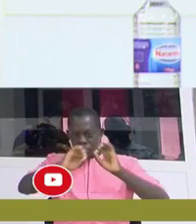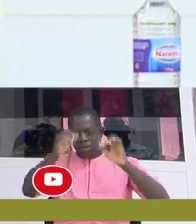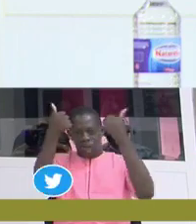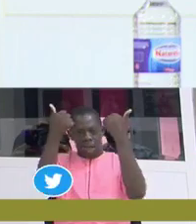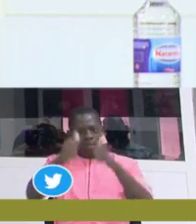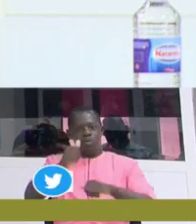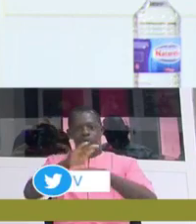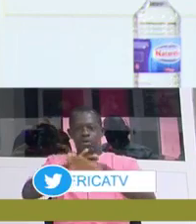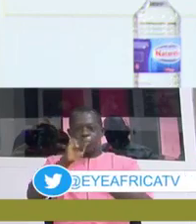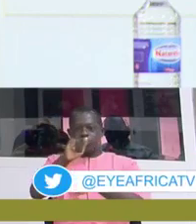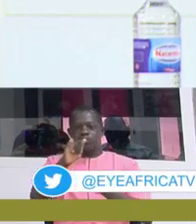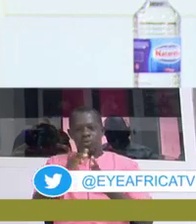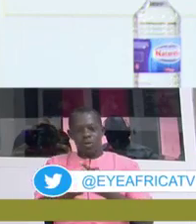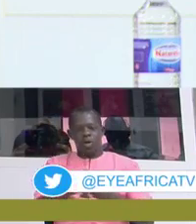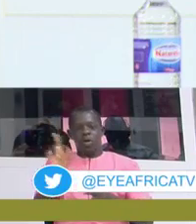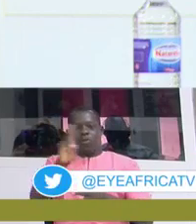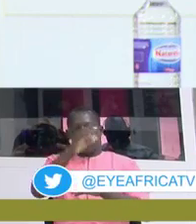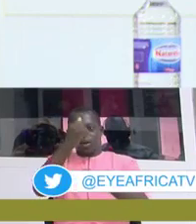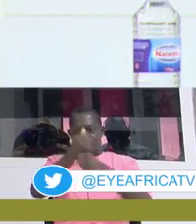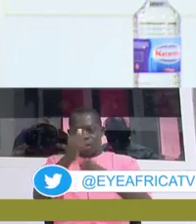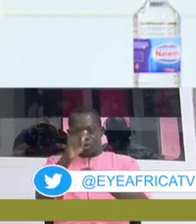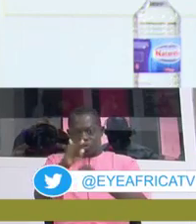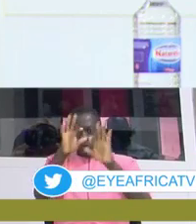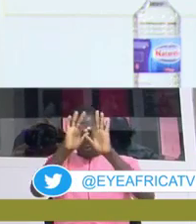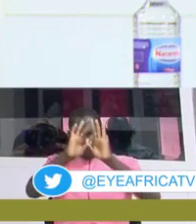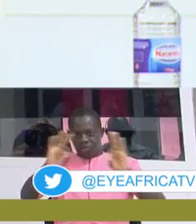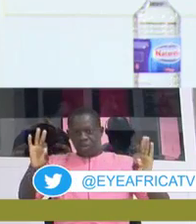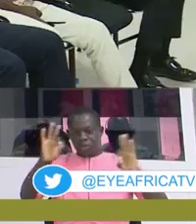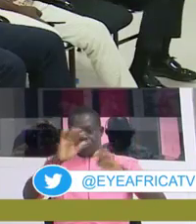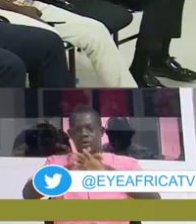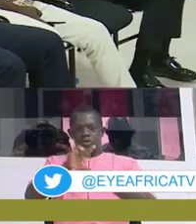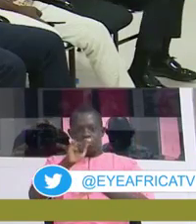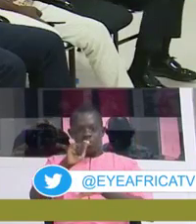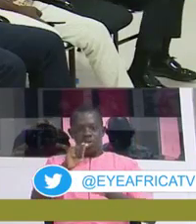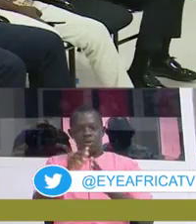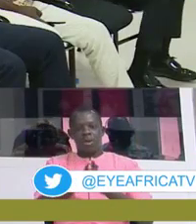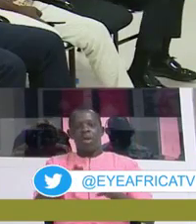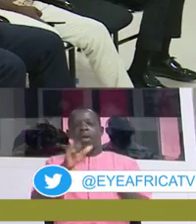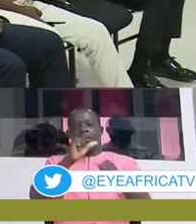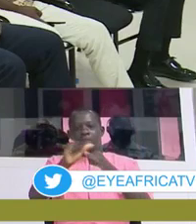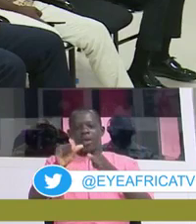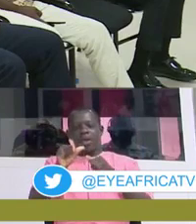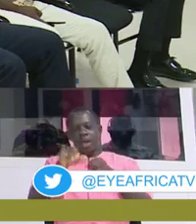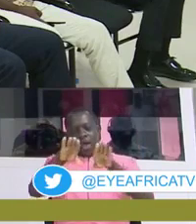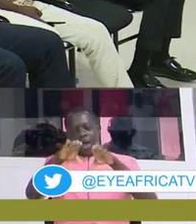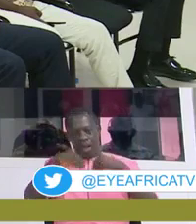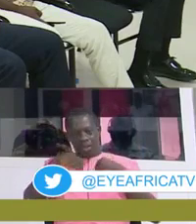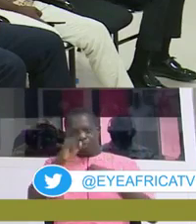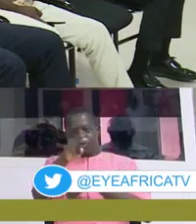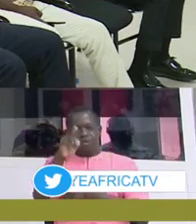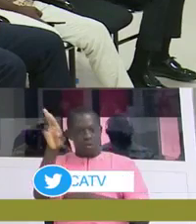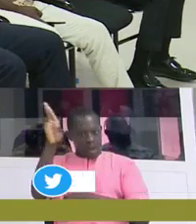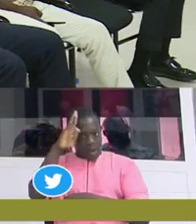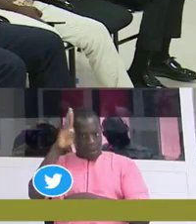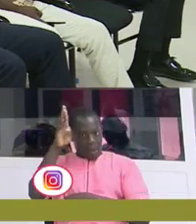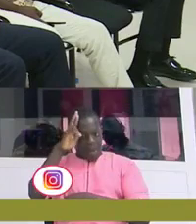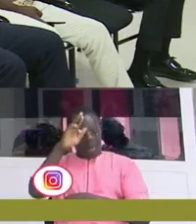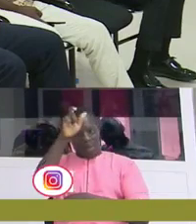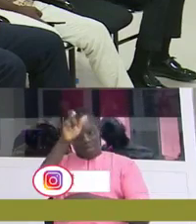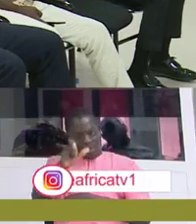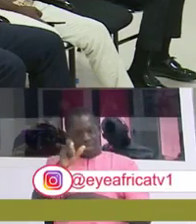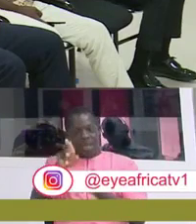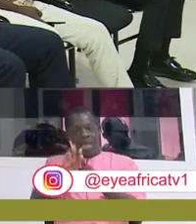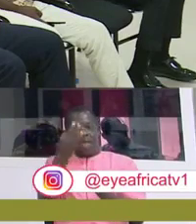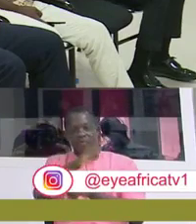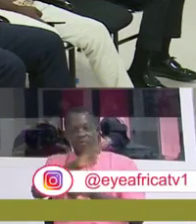to you as yet. What will be peace for you? Yes, the that you accept that you are a rebel, if you